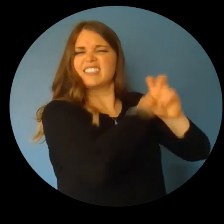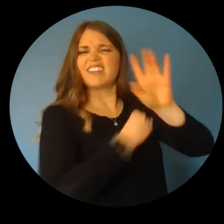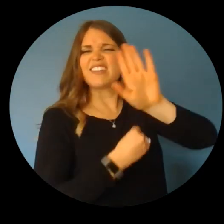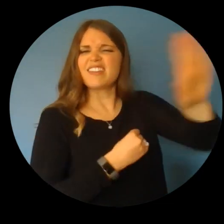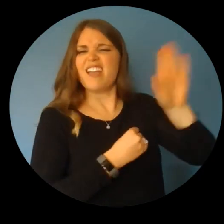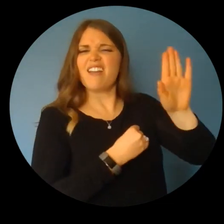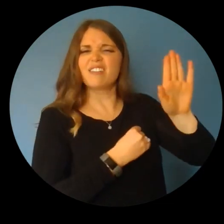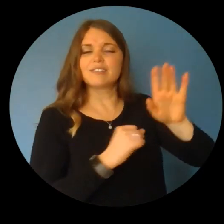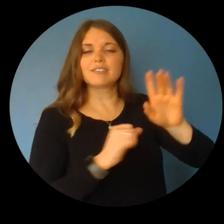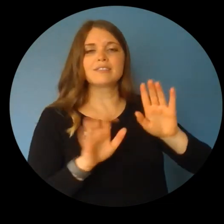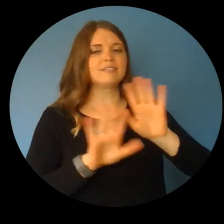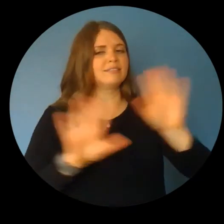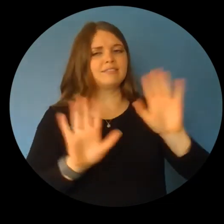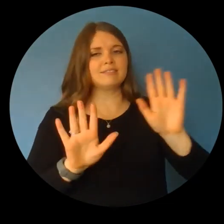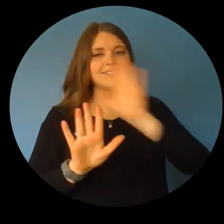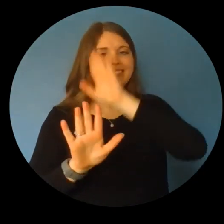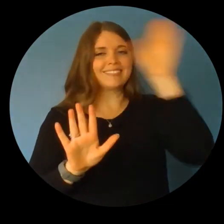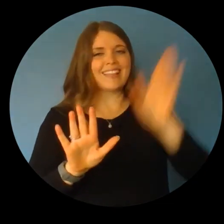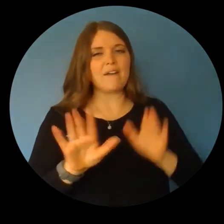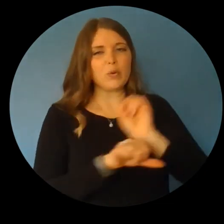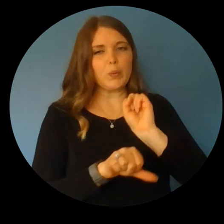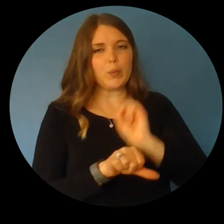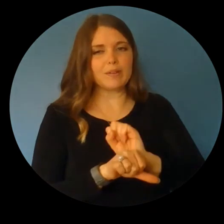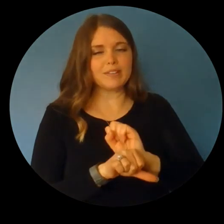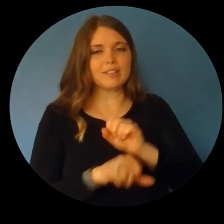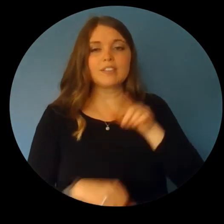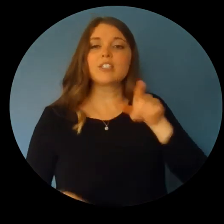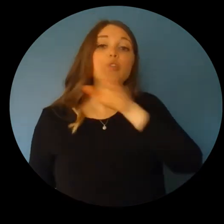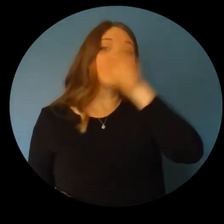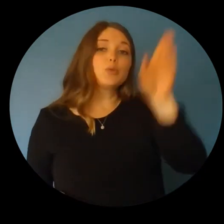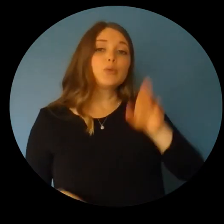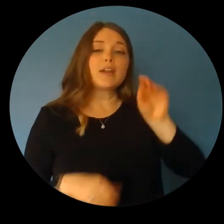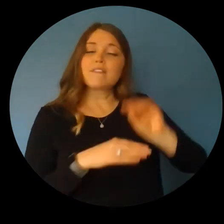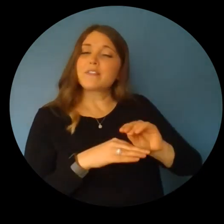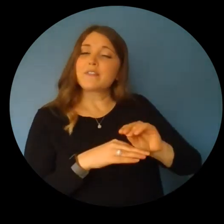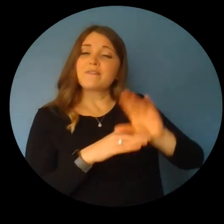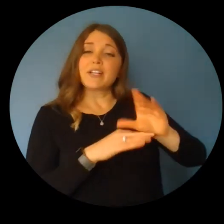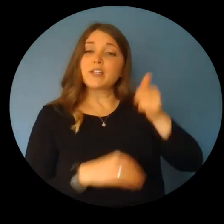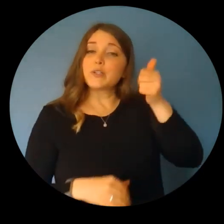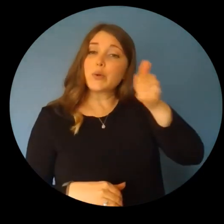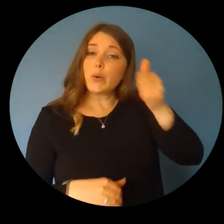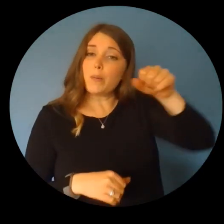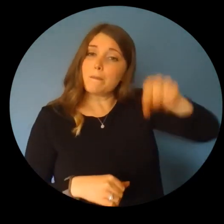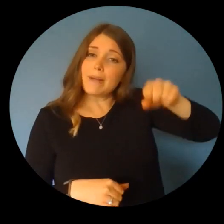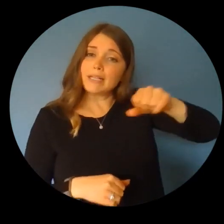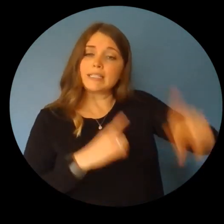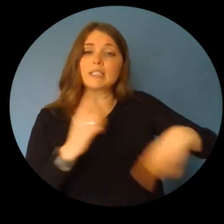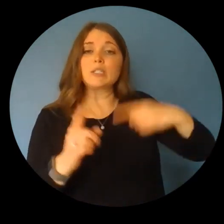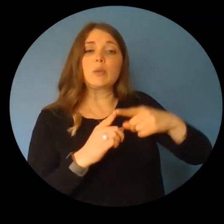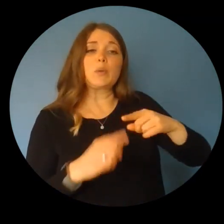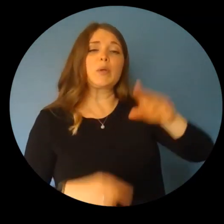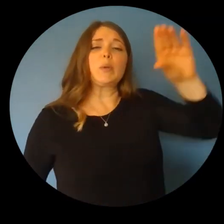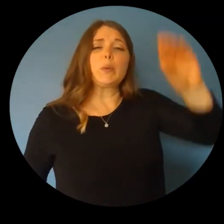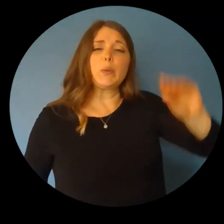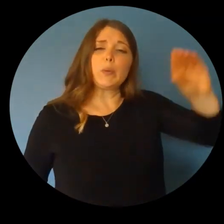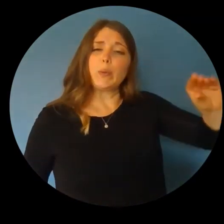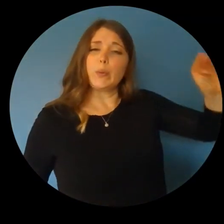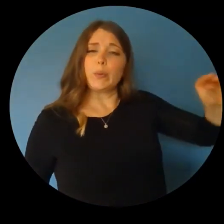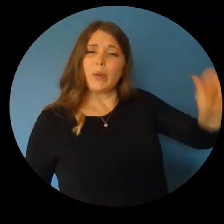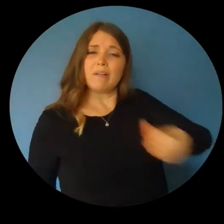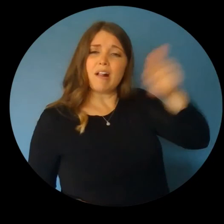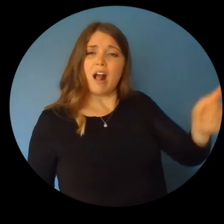work. You never fill your own bucket when you dip into somebody else's bucket. But guess